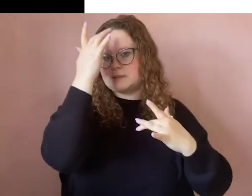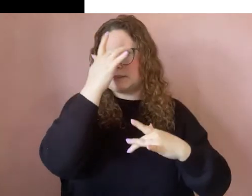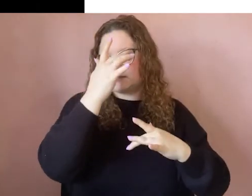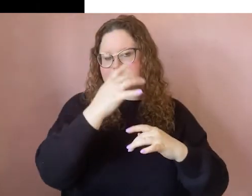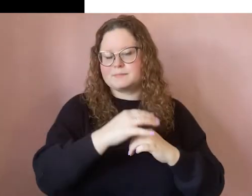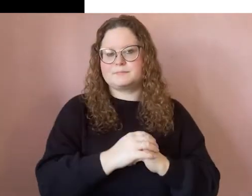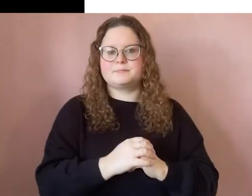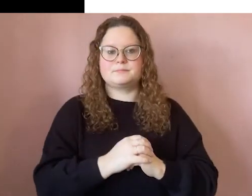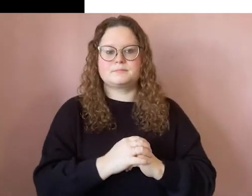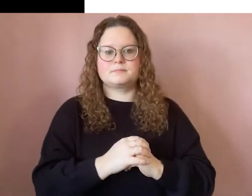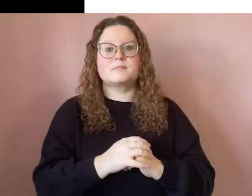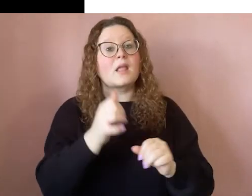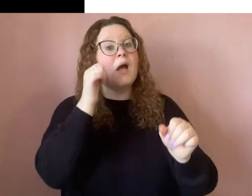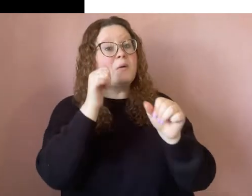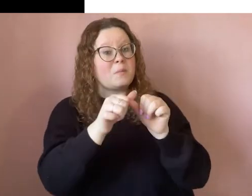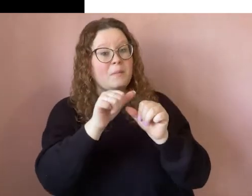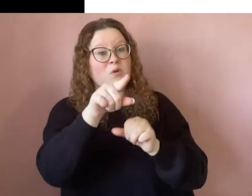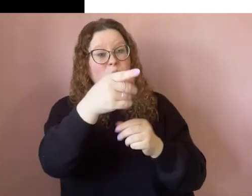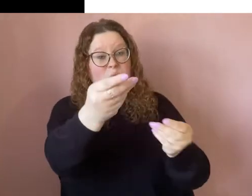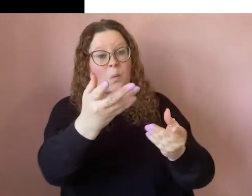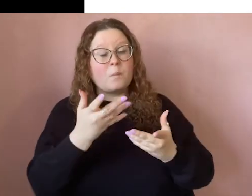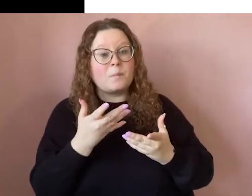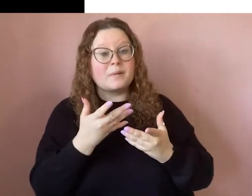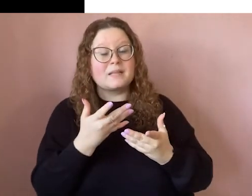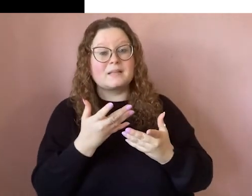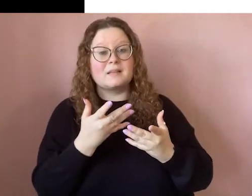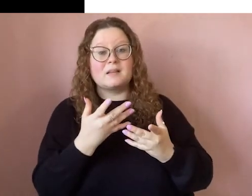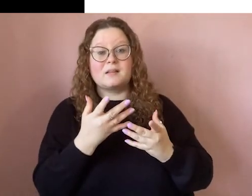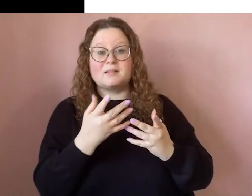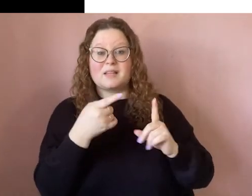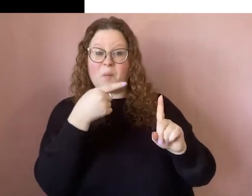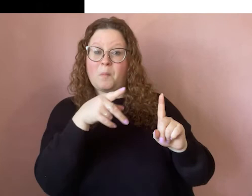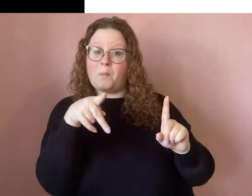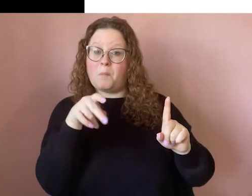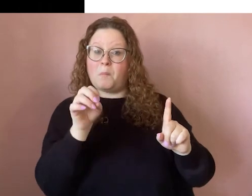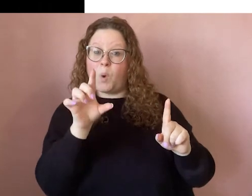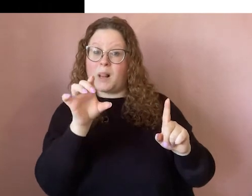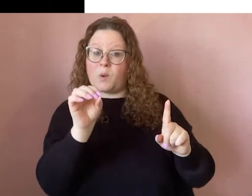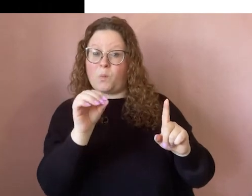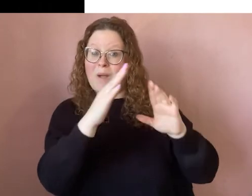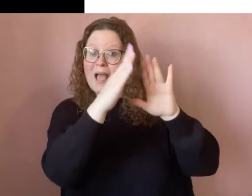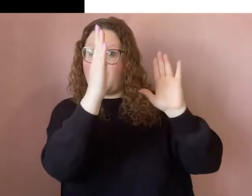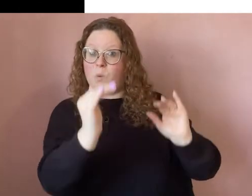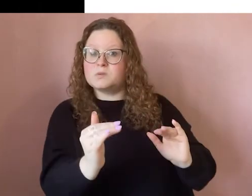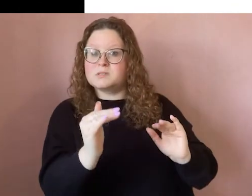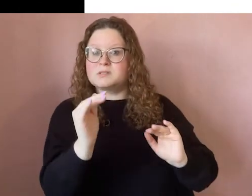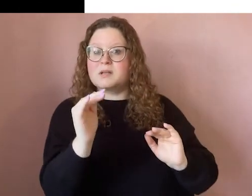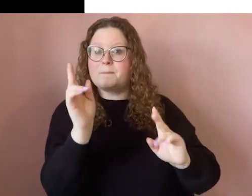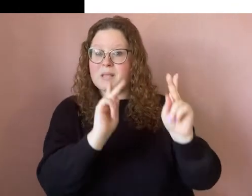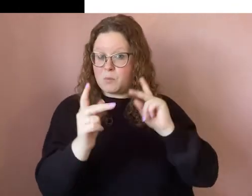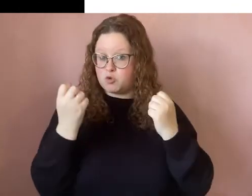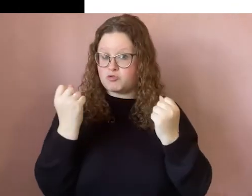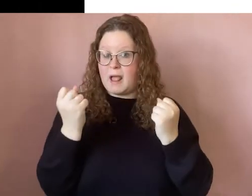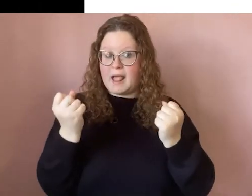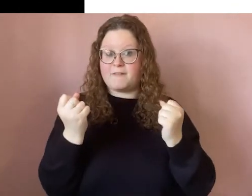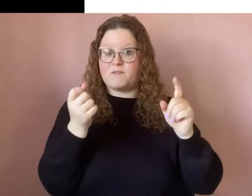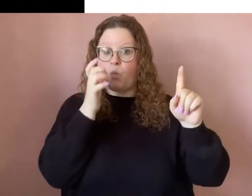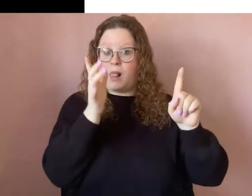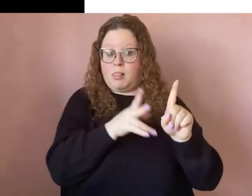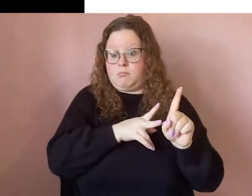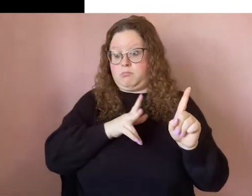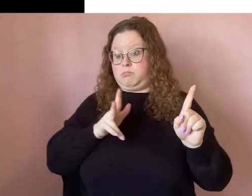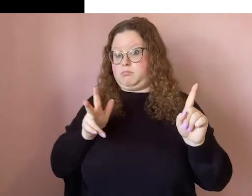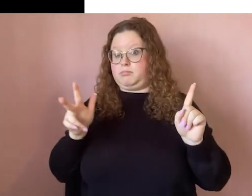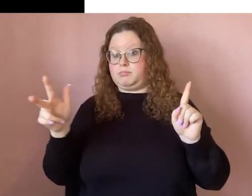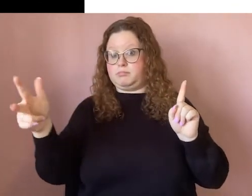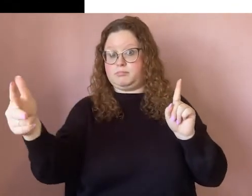was the story of the President of the United States, Franklin Roosevelt, who suffered polio and was crippled by it.